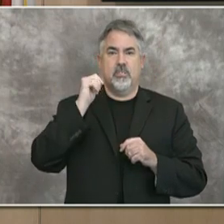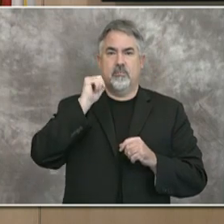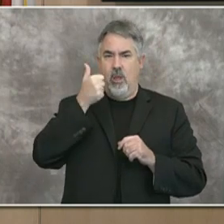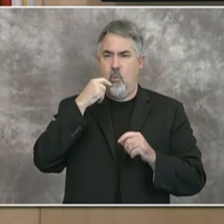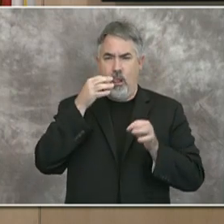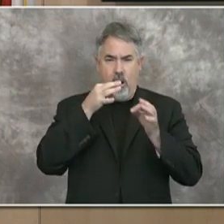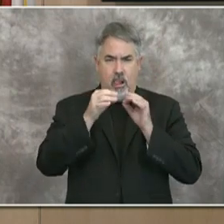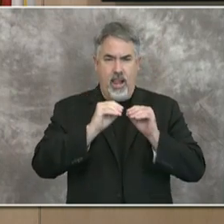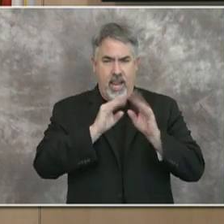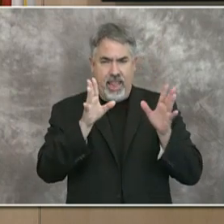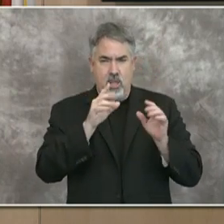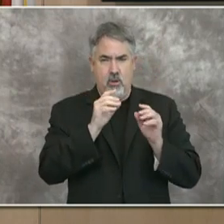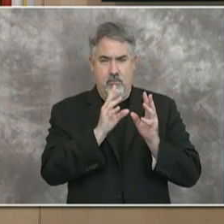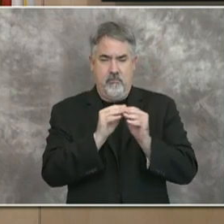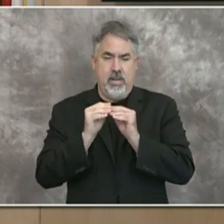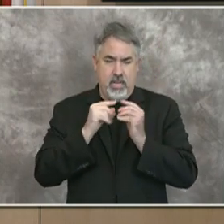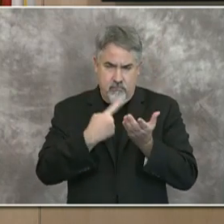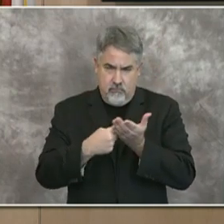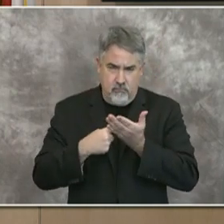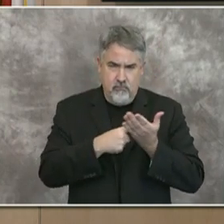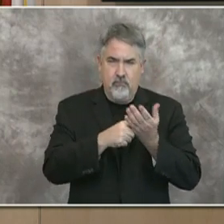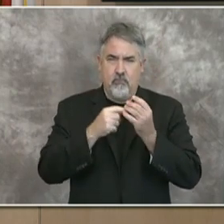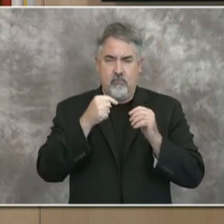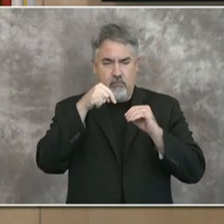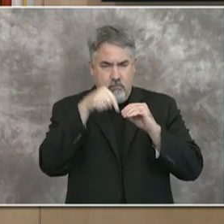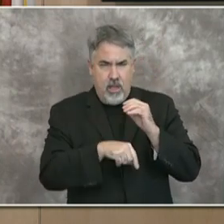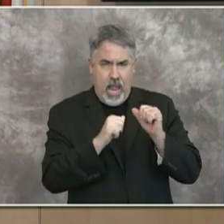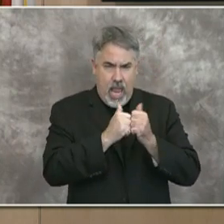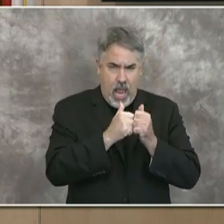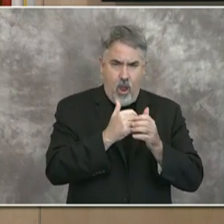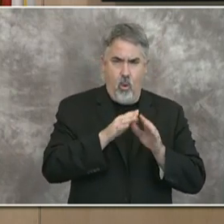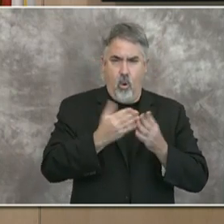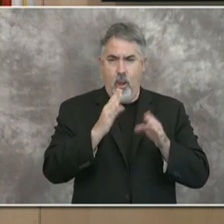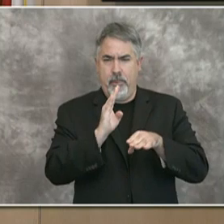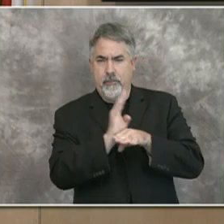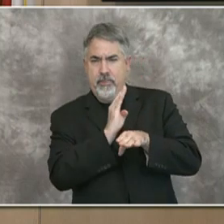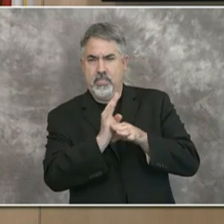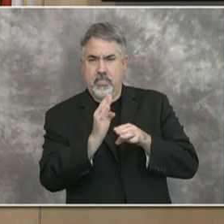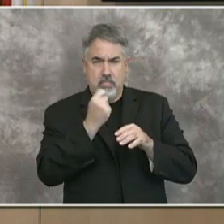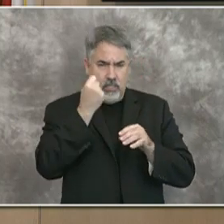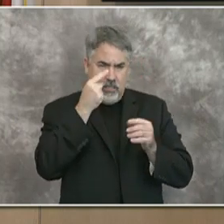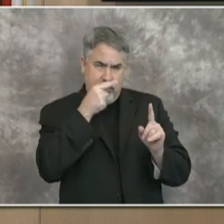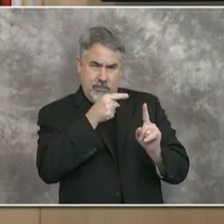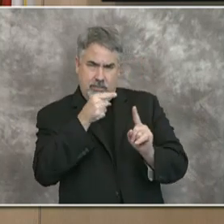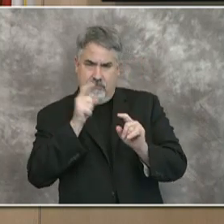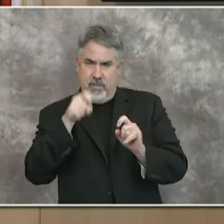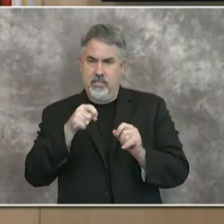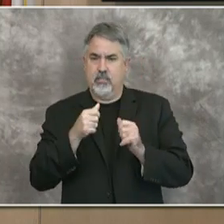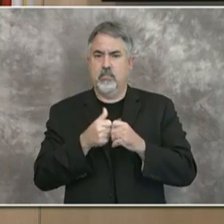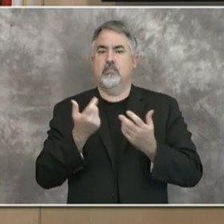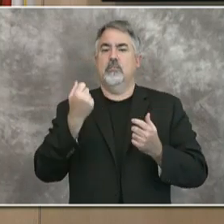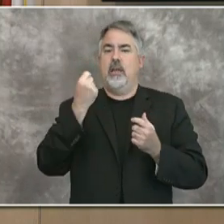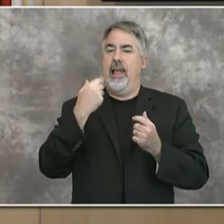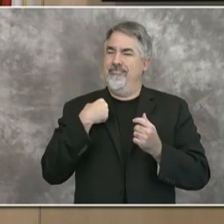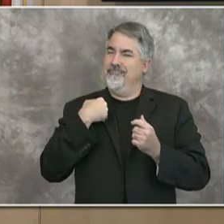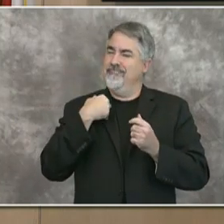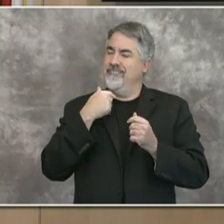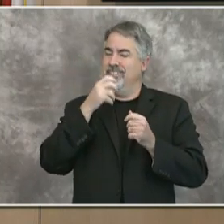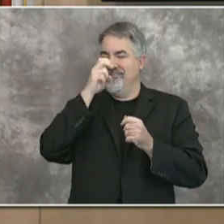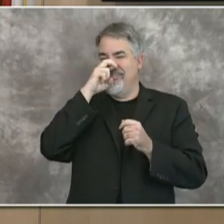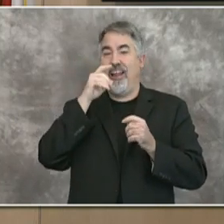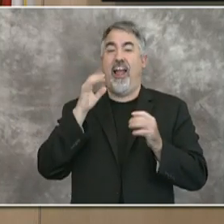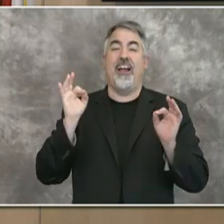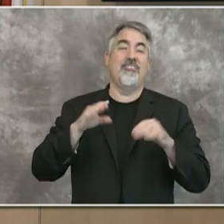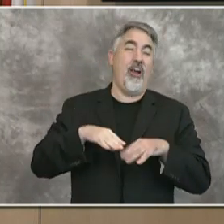regarding his earlier announcement about some businesses being allowed to open on Friday with restrictions.